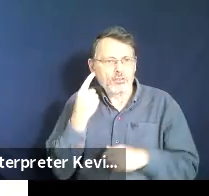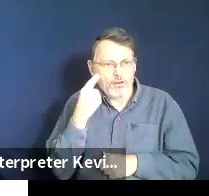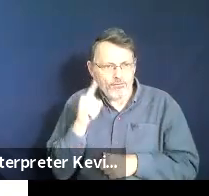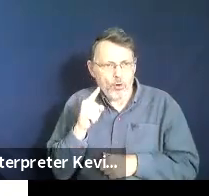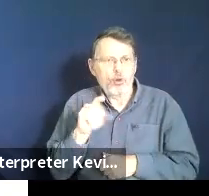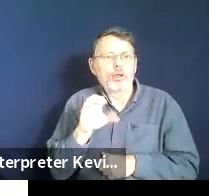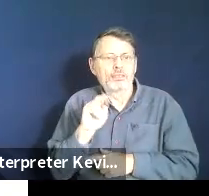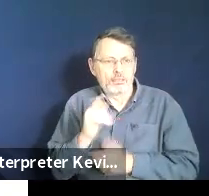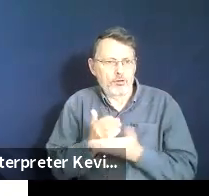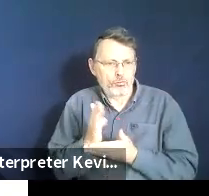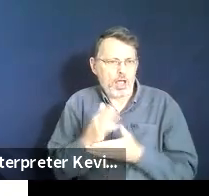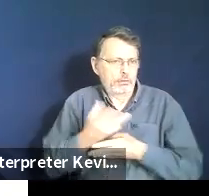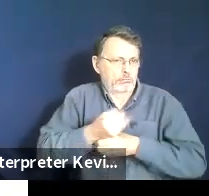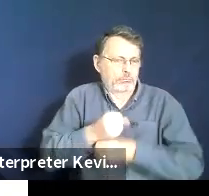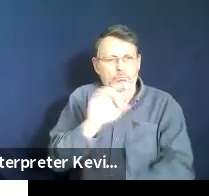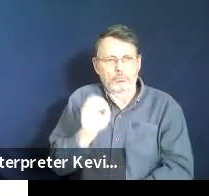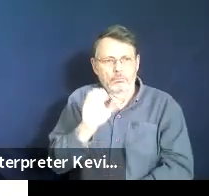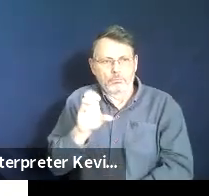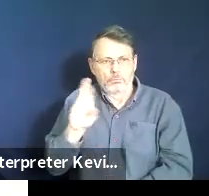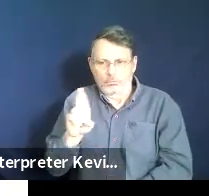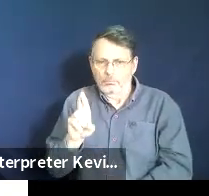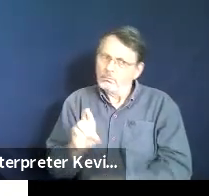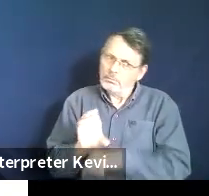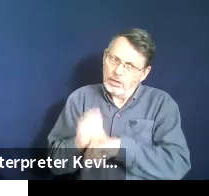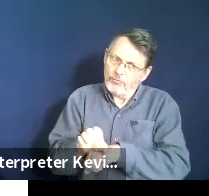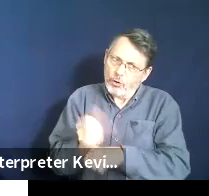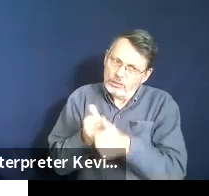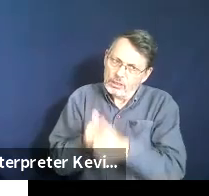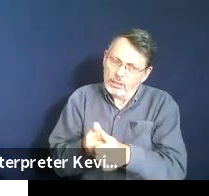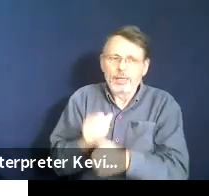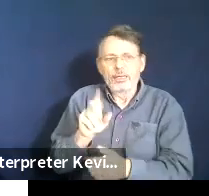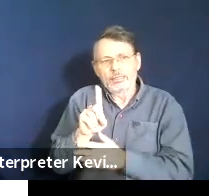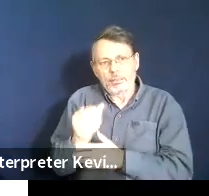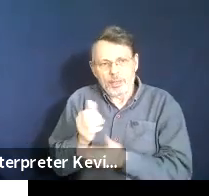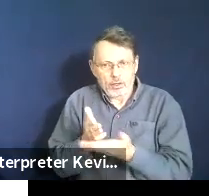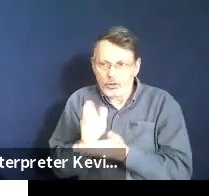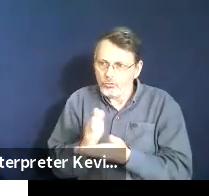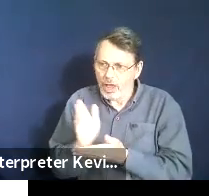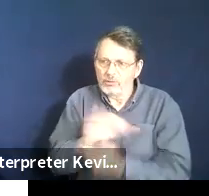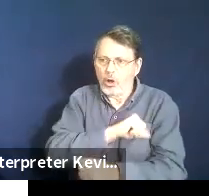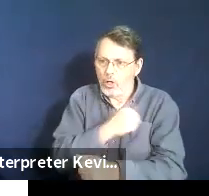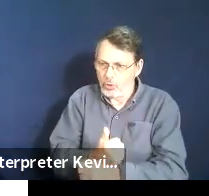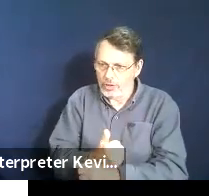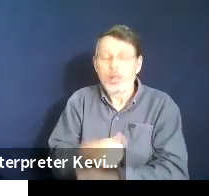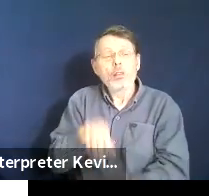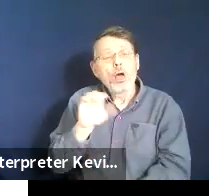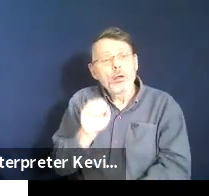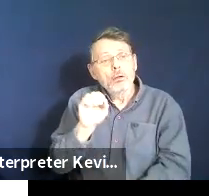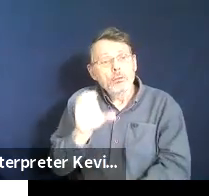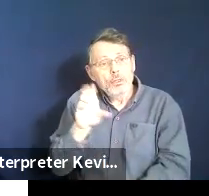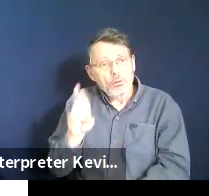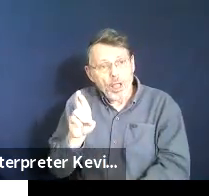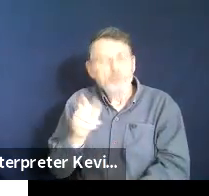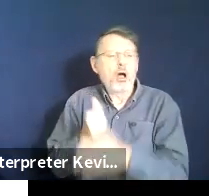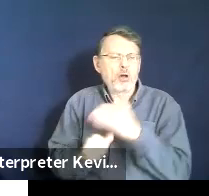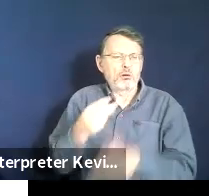OCR, Enforcing Disability Rights Authorities. The Office for Civil Rights of the Department of Health and